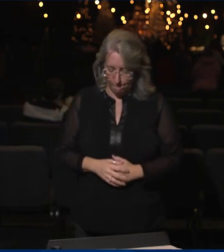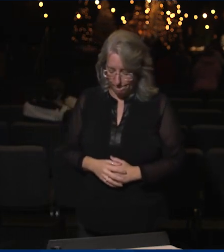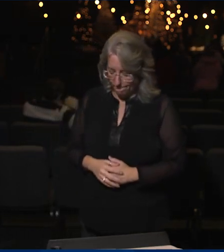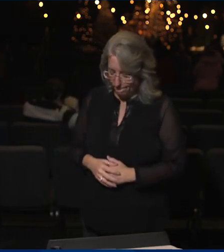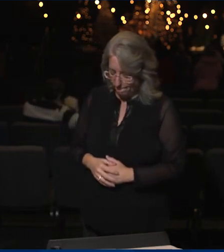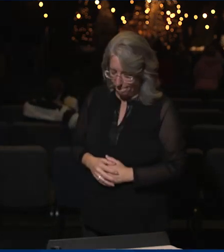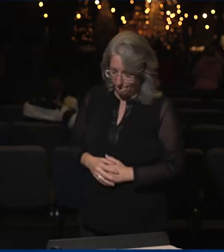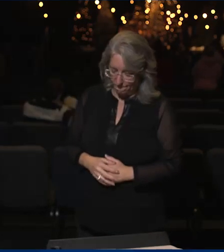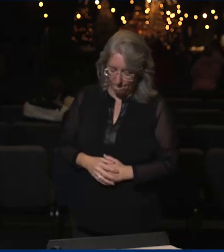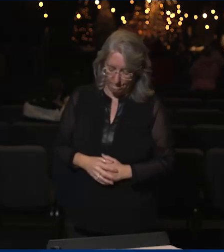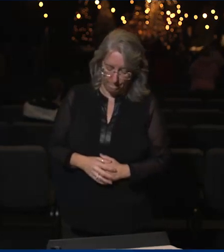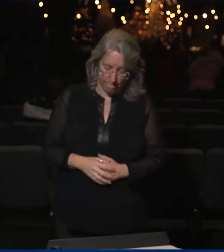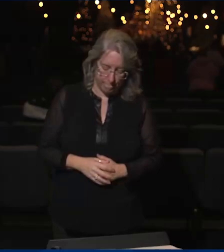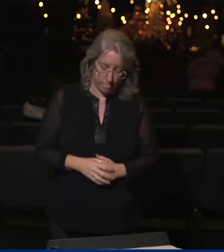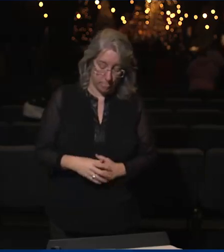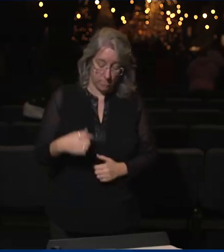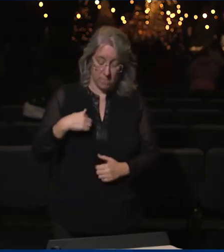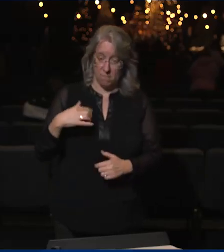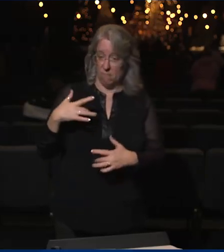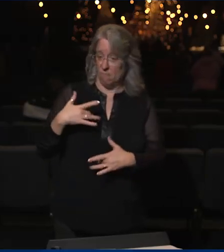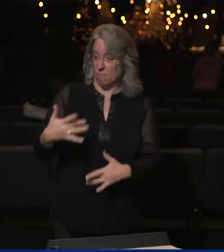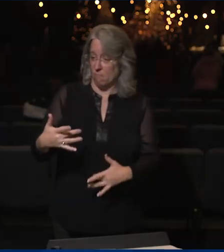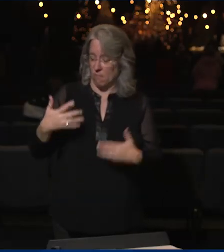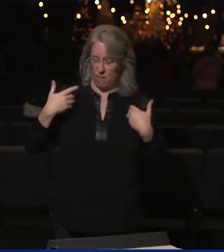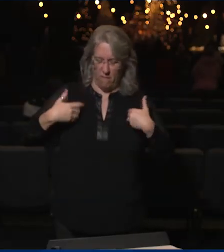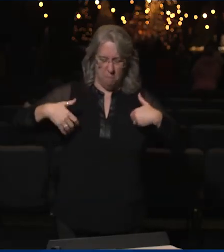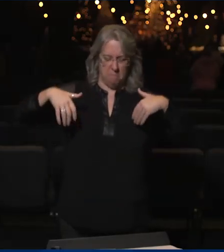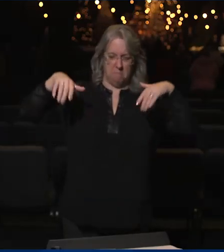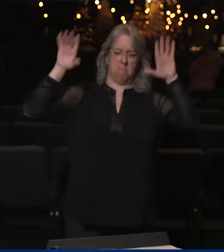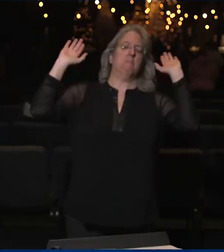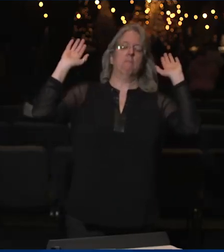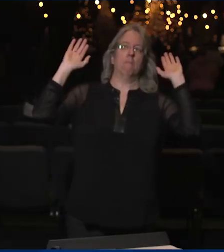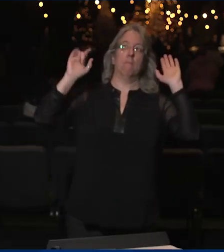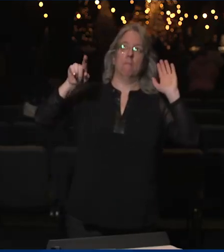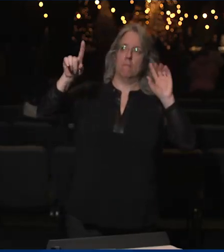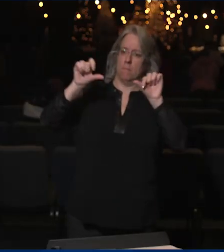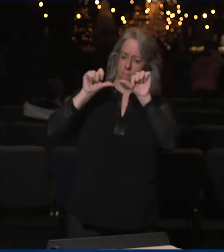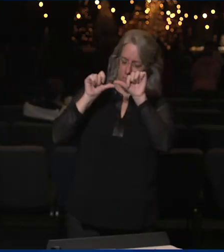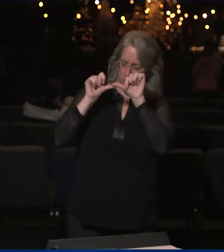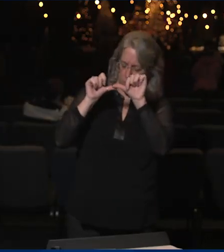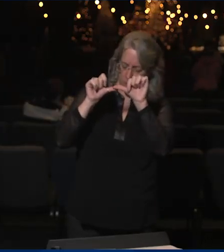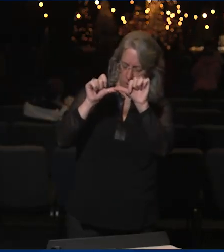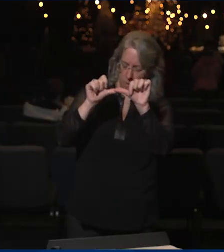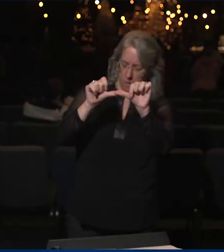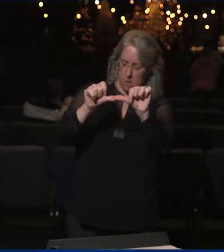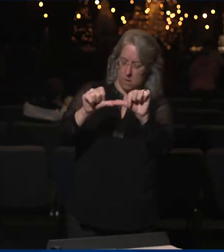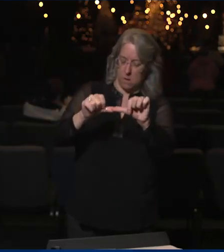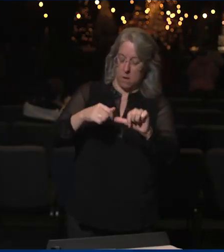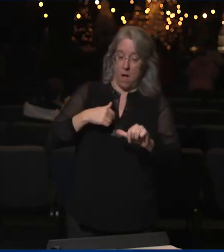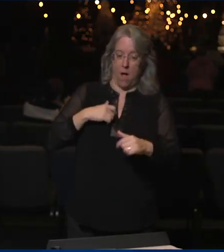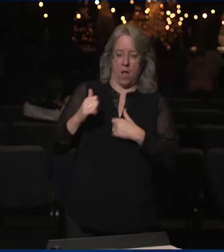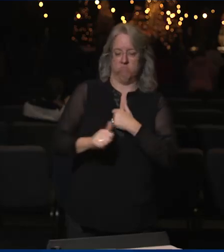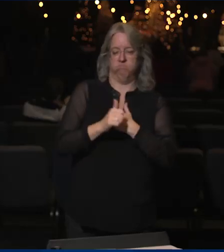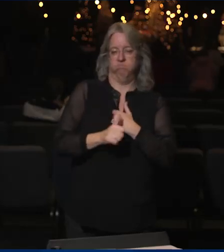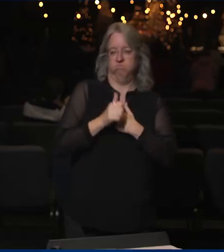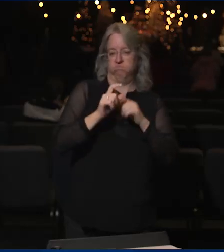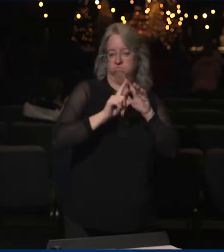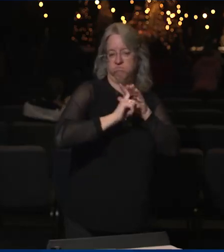atmosphere. You don't give up, even when I do. You don't walk